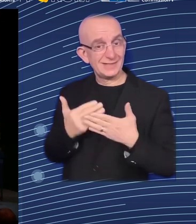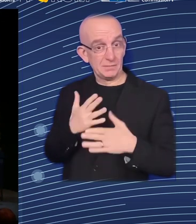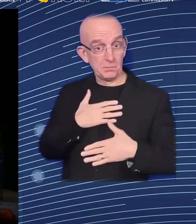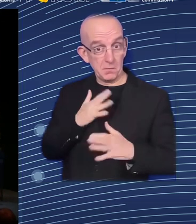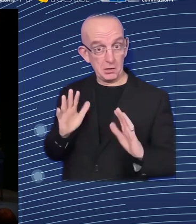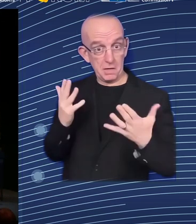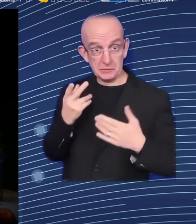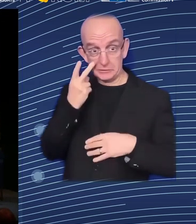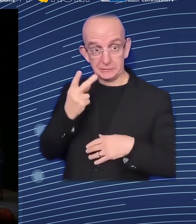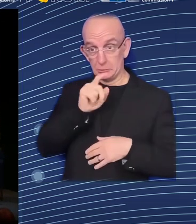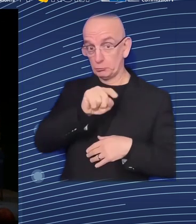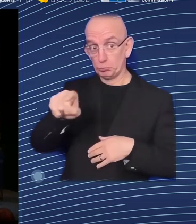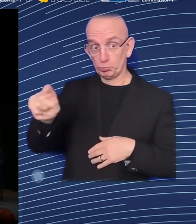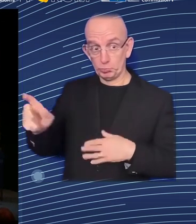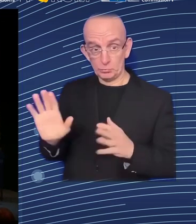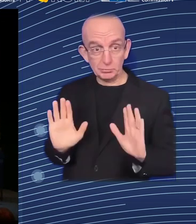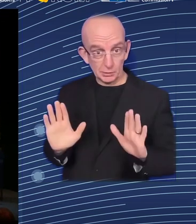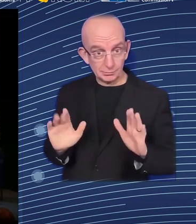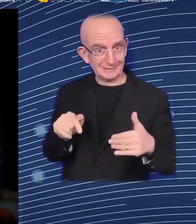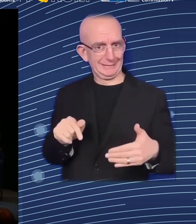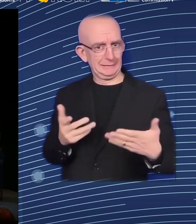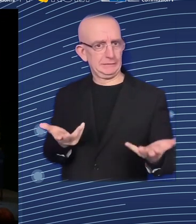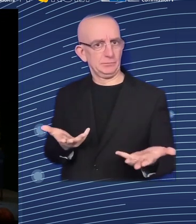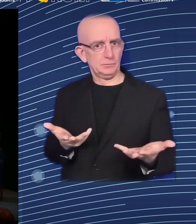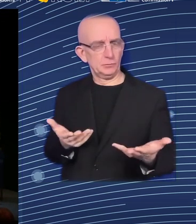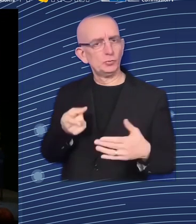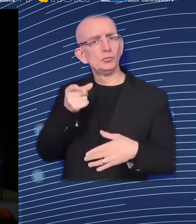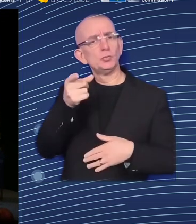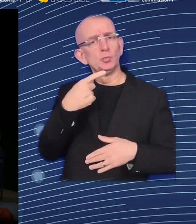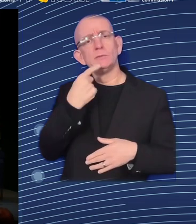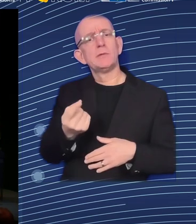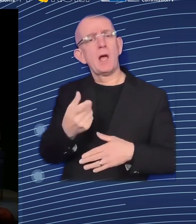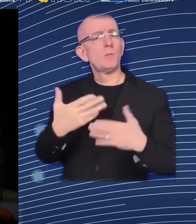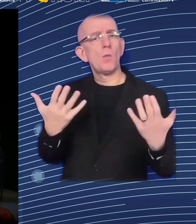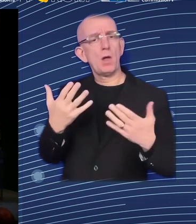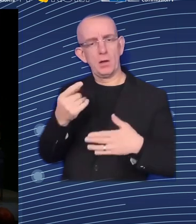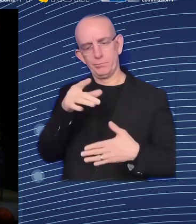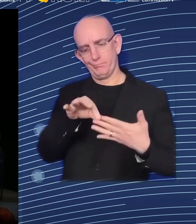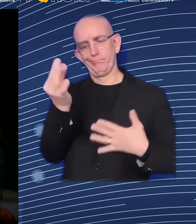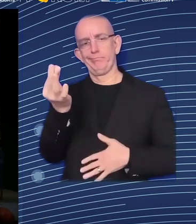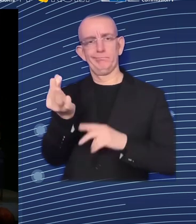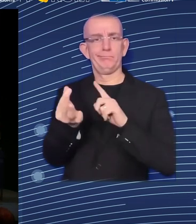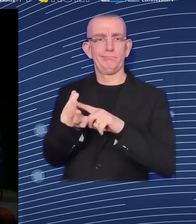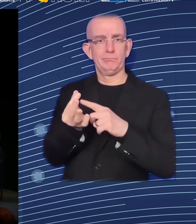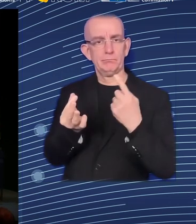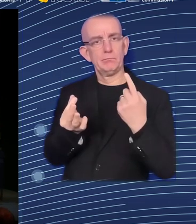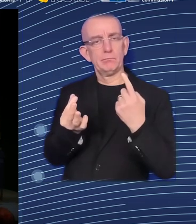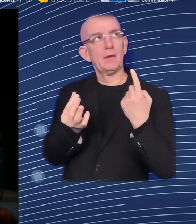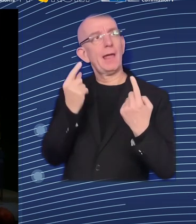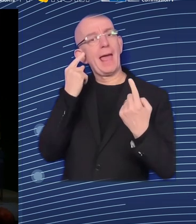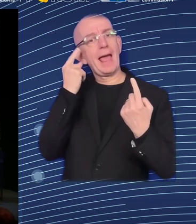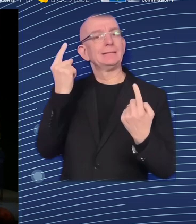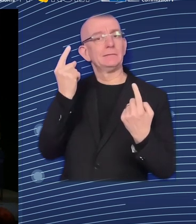one idea, which is not to require so many things. My question would be for you and